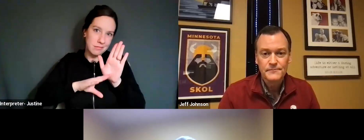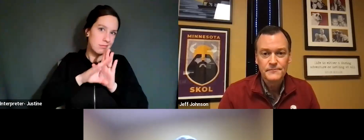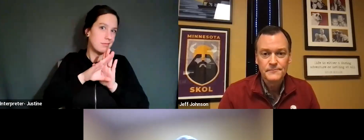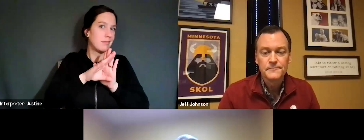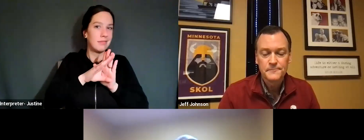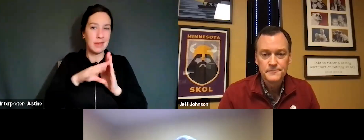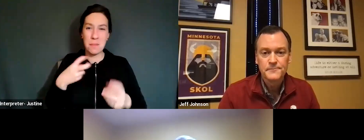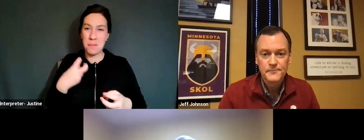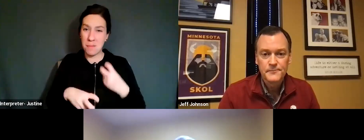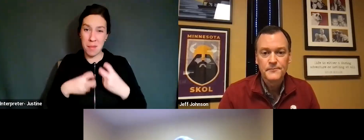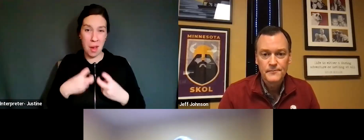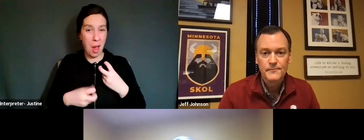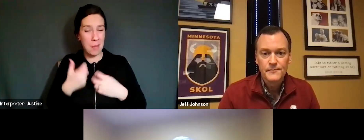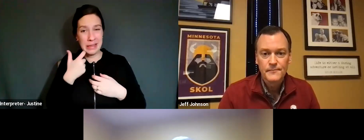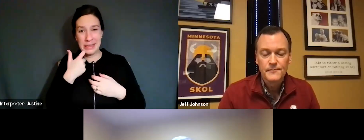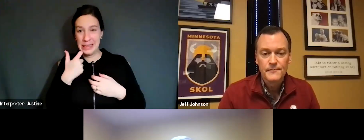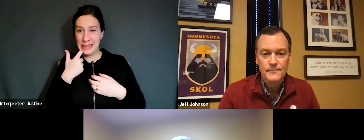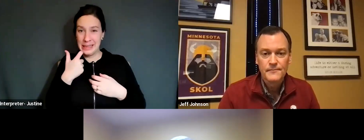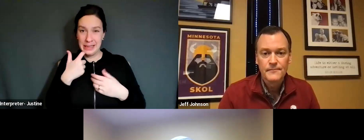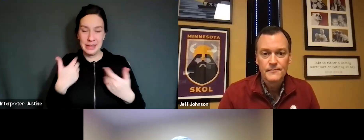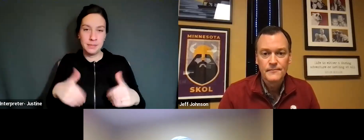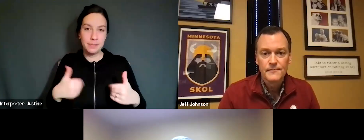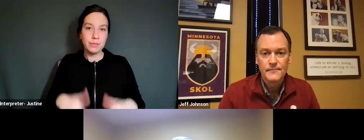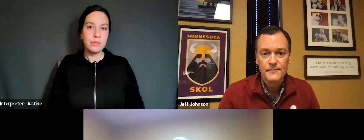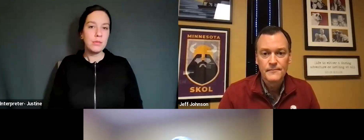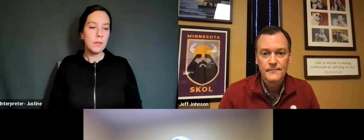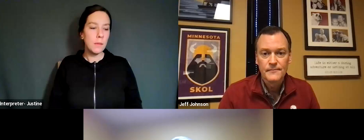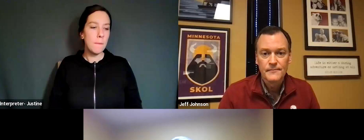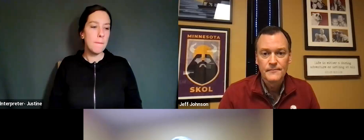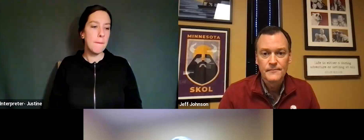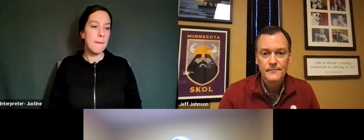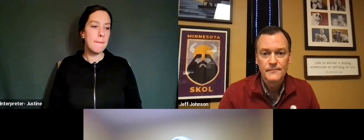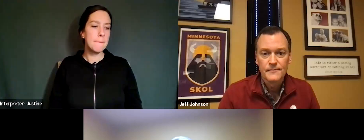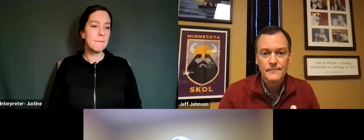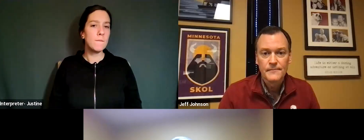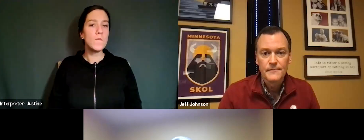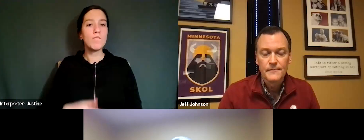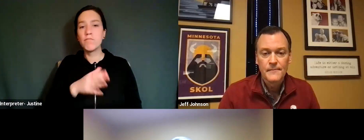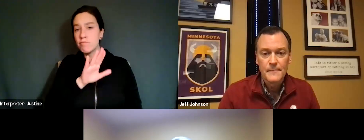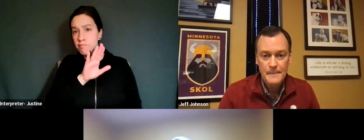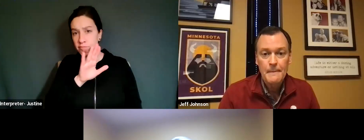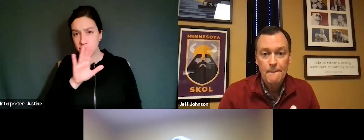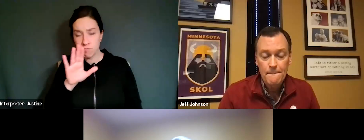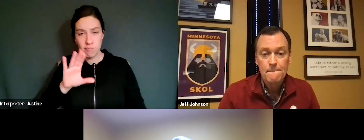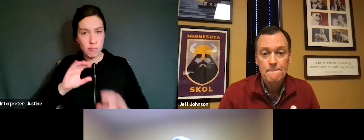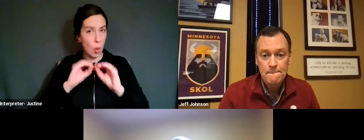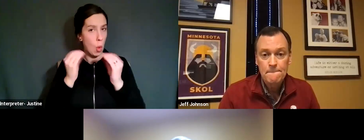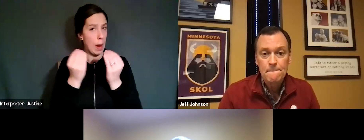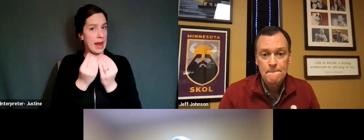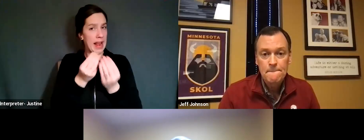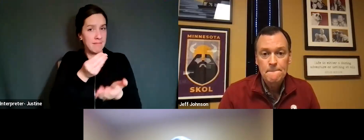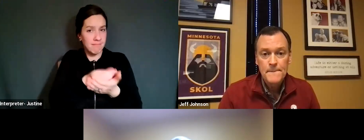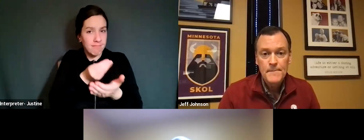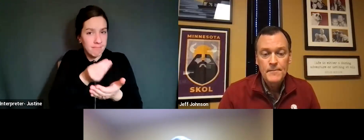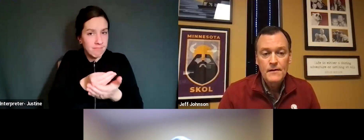problem these days for many people. So how are our finances and our fundraising efforts